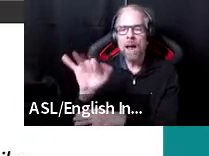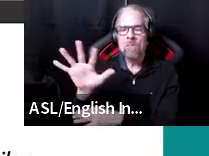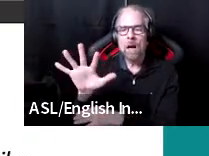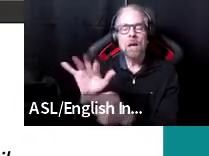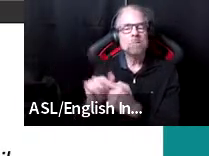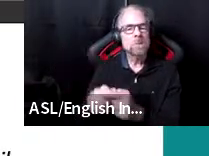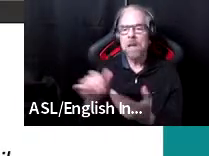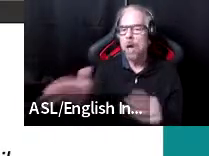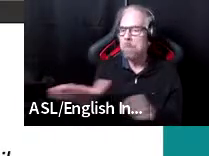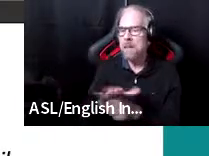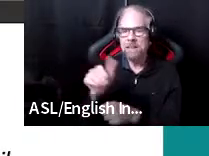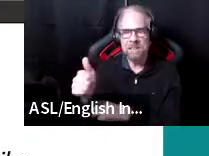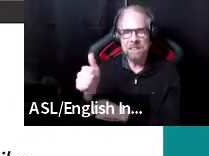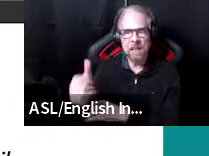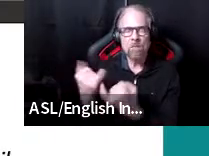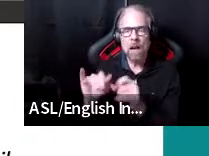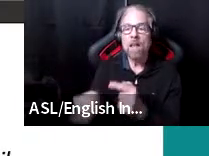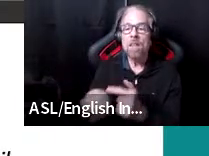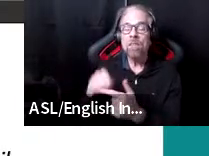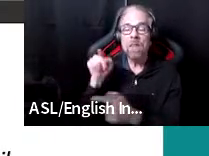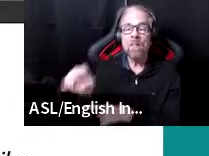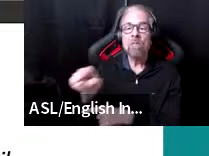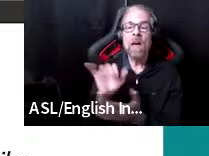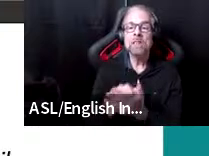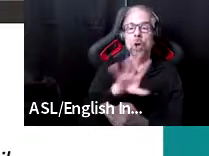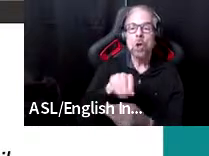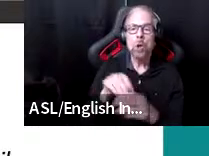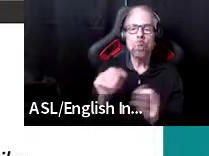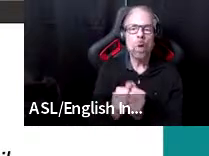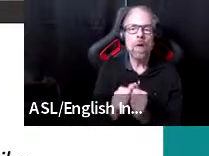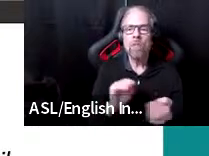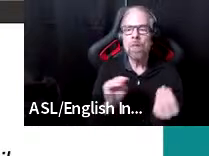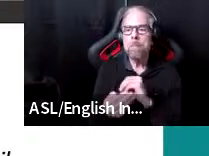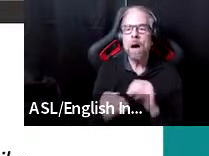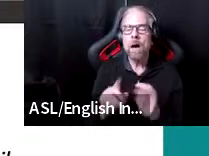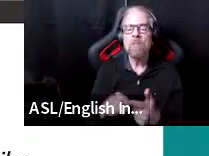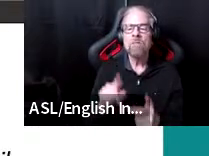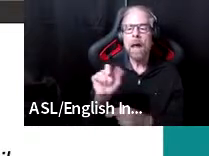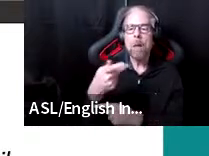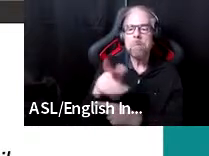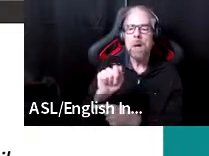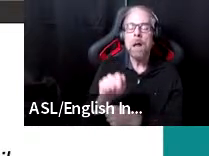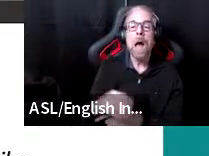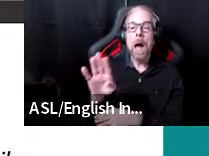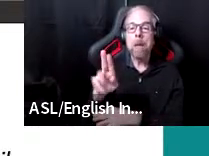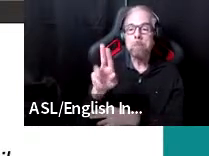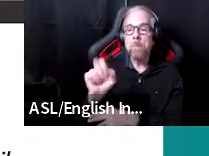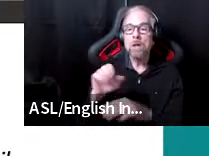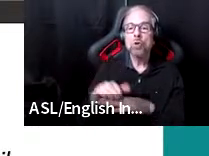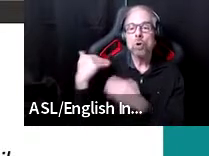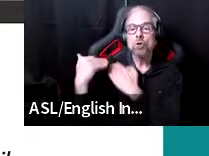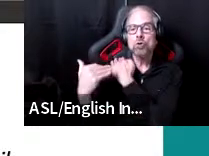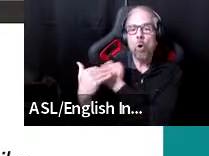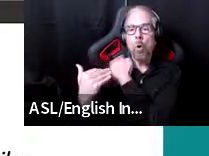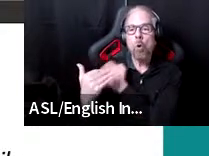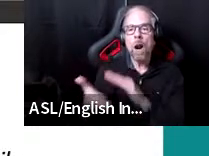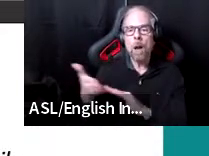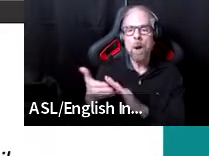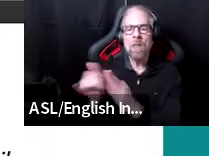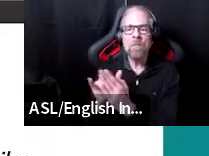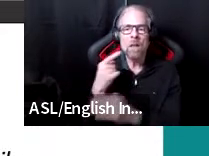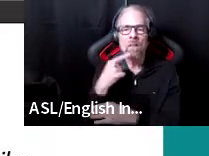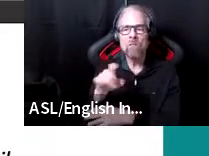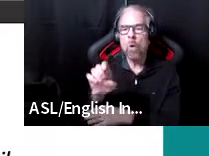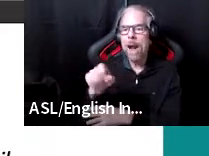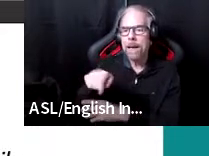guideway, and the new shoulder proposed as part of the modified LPA would provide bus on shoulder operations that are reserved for express buses. So these are